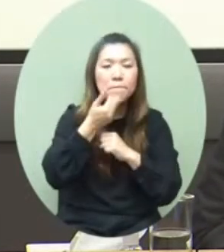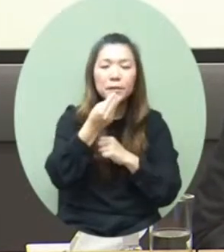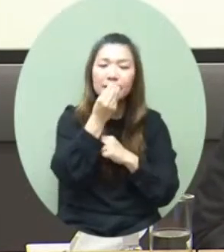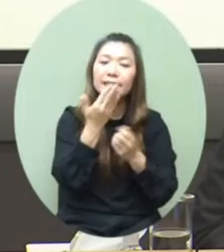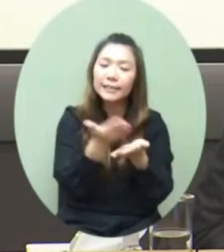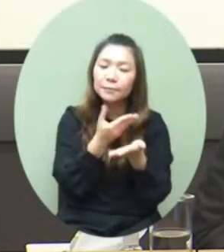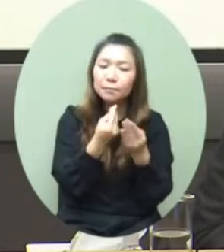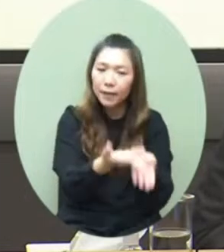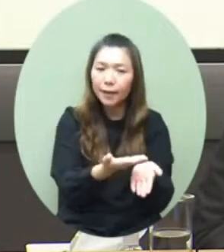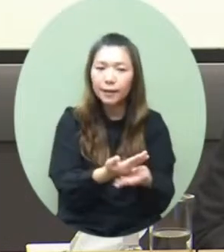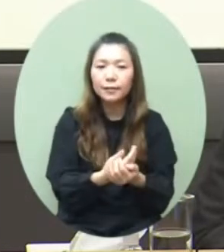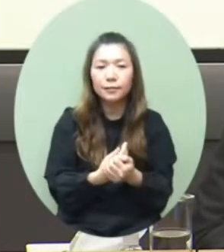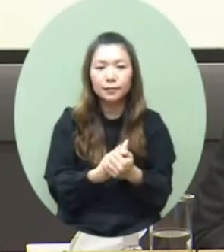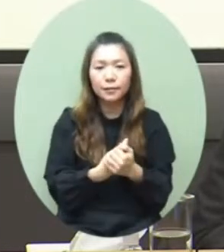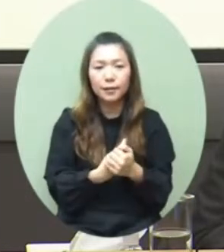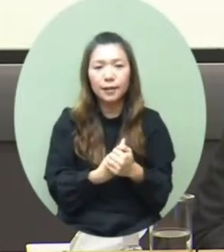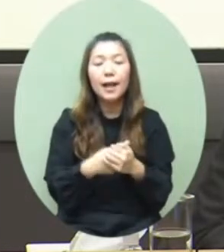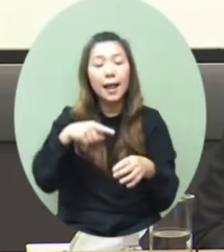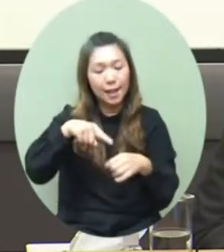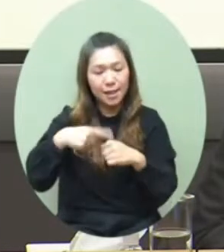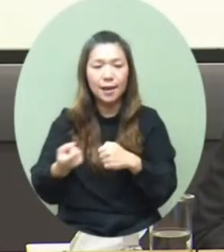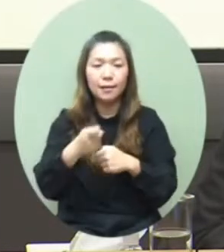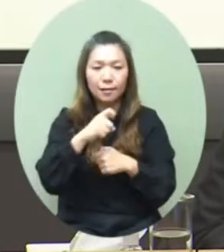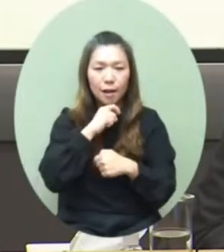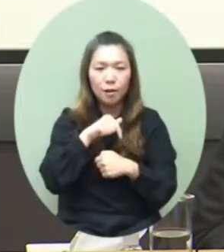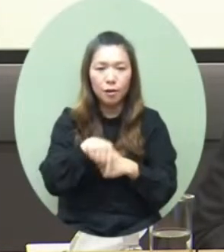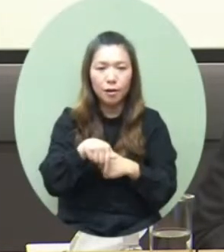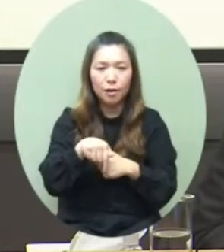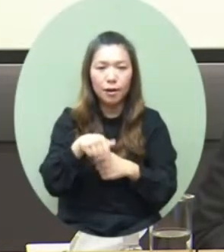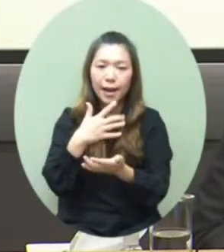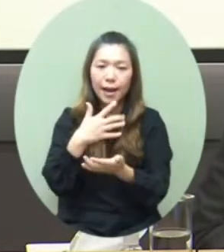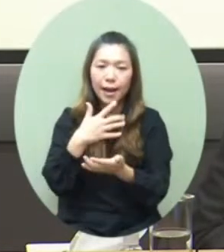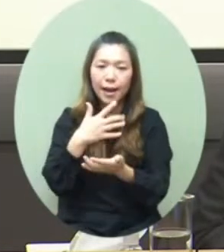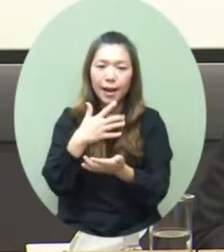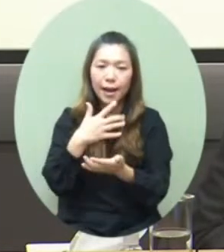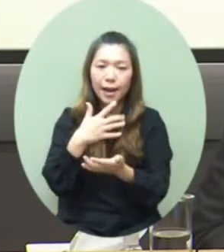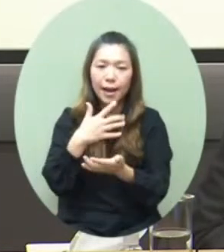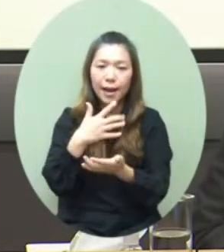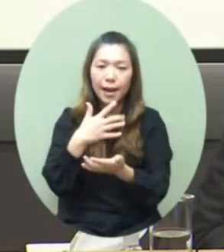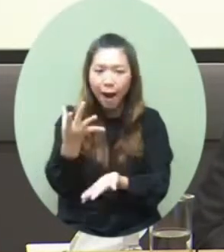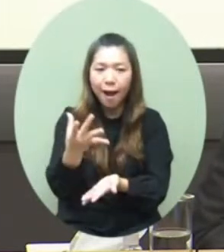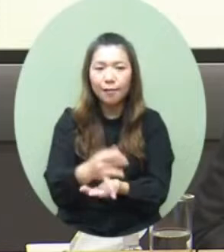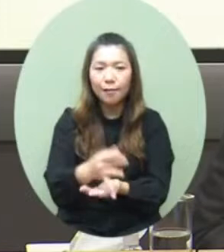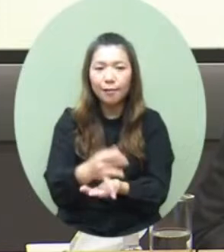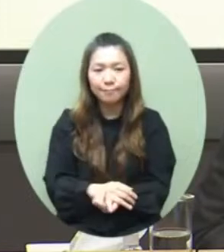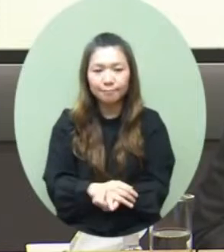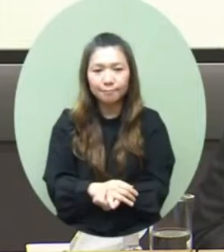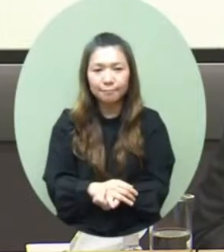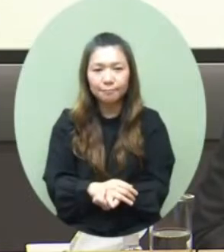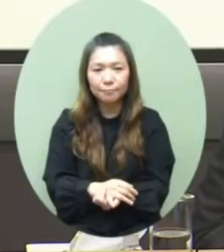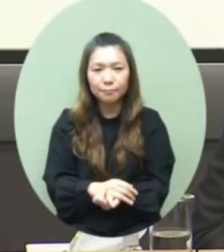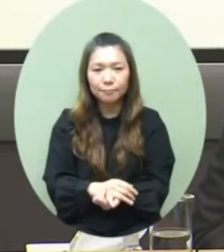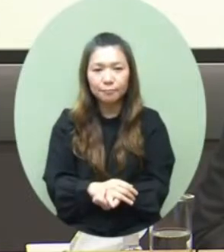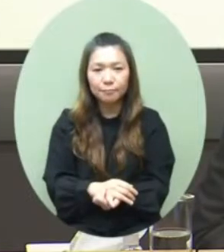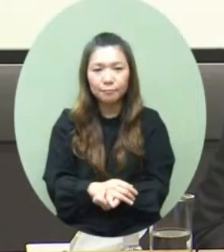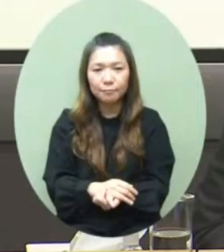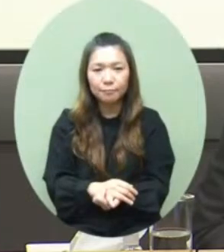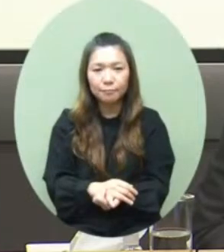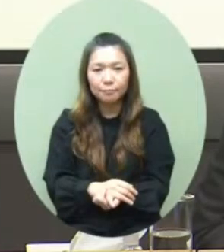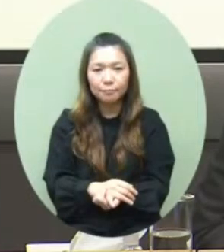We hope to introduce to you international cuisine, as well as different snacks